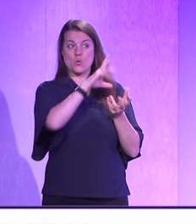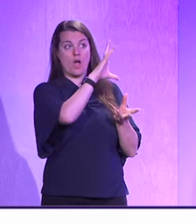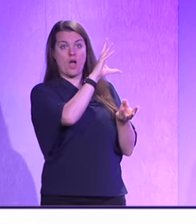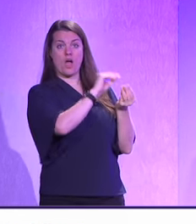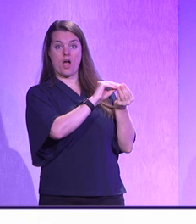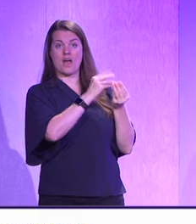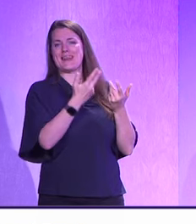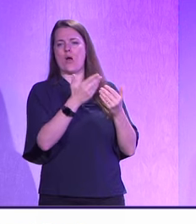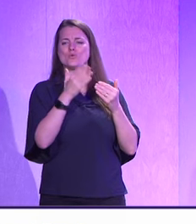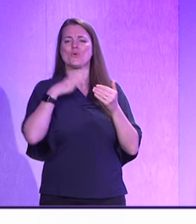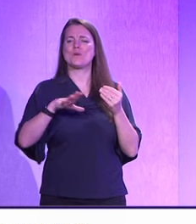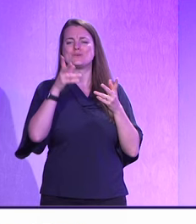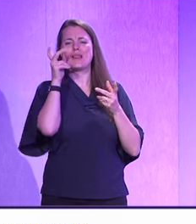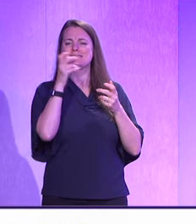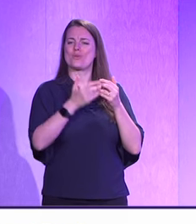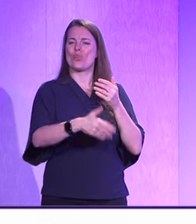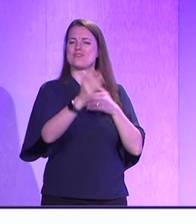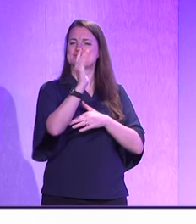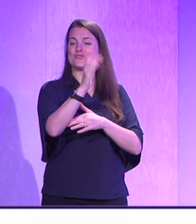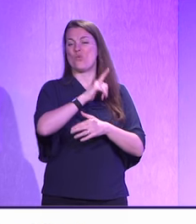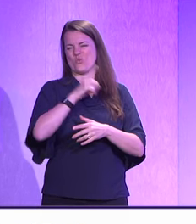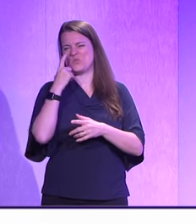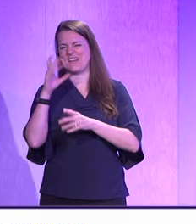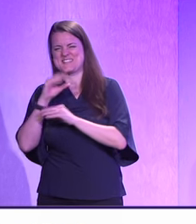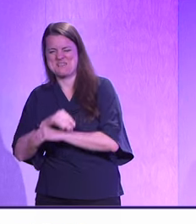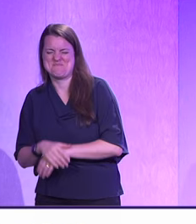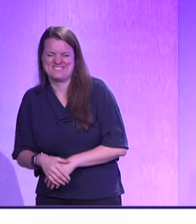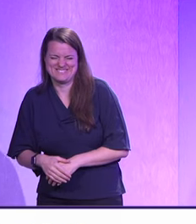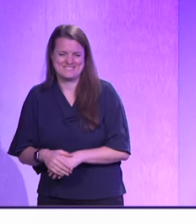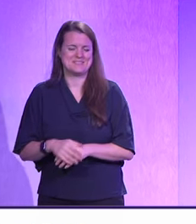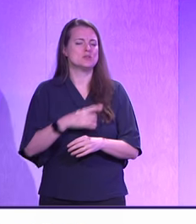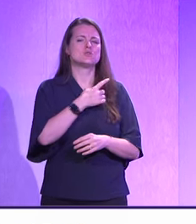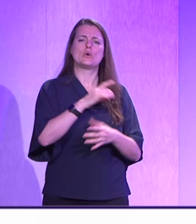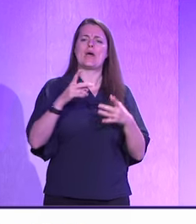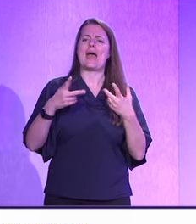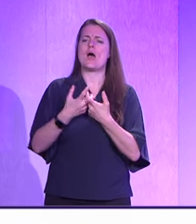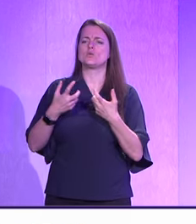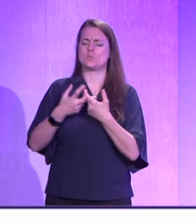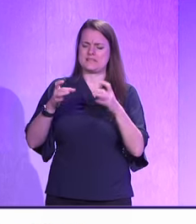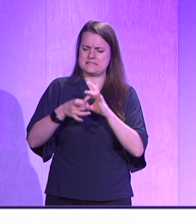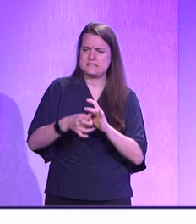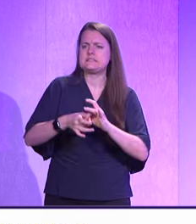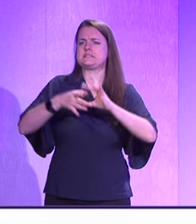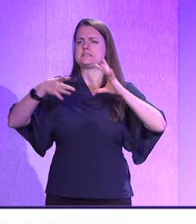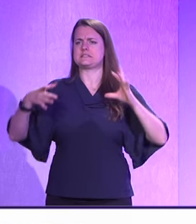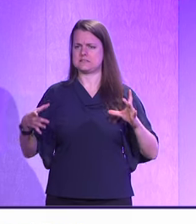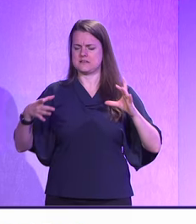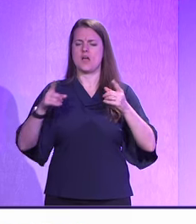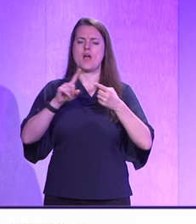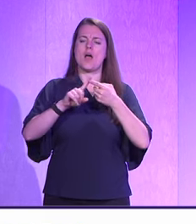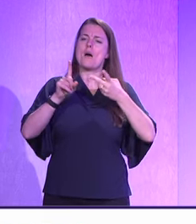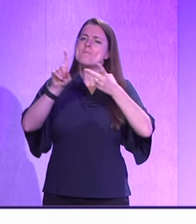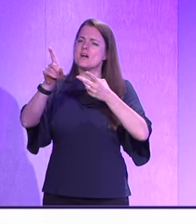slide. We need to achieve decoupling of teams and technology for fast flow. But we also need to make sure